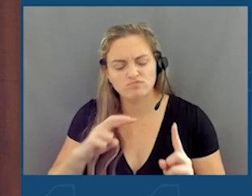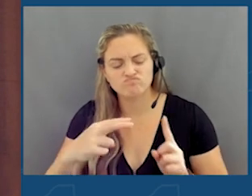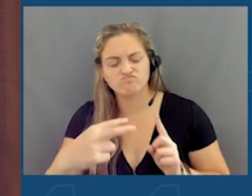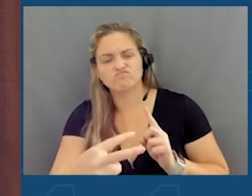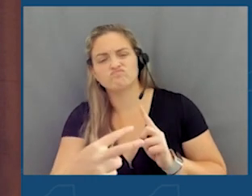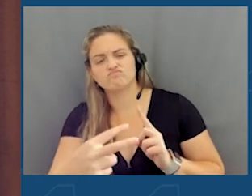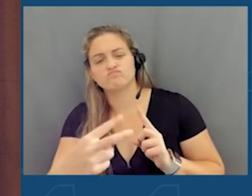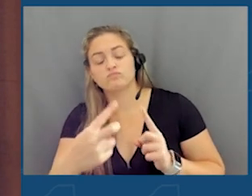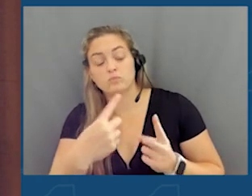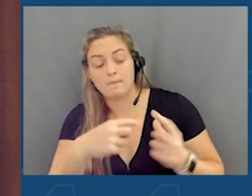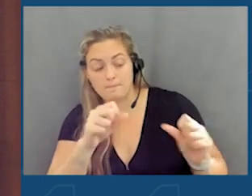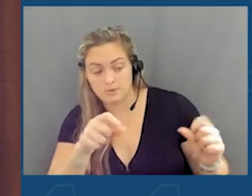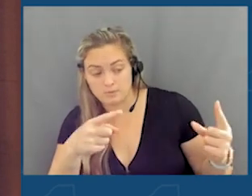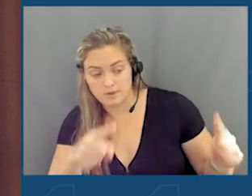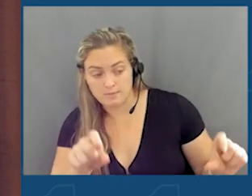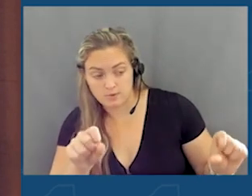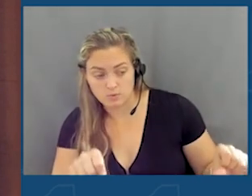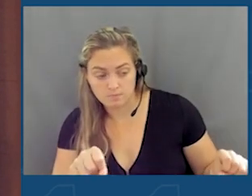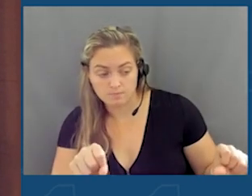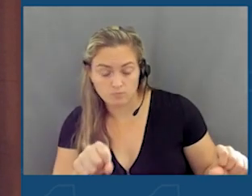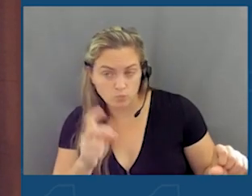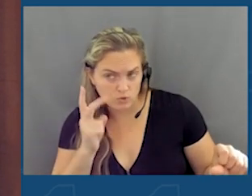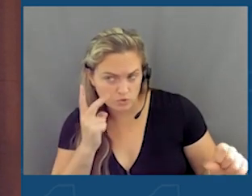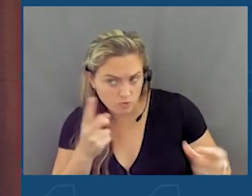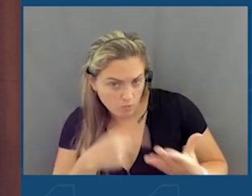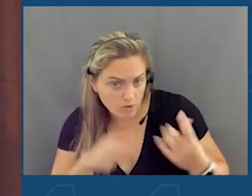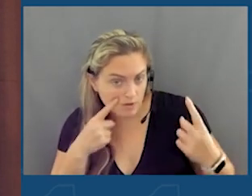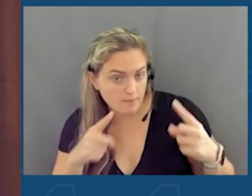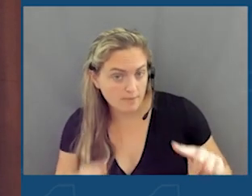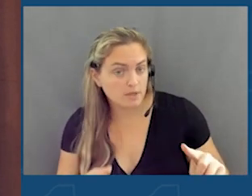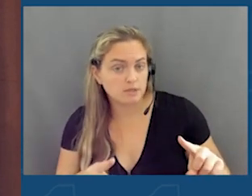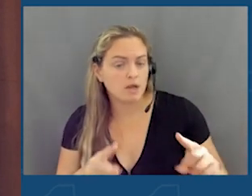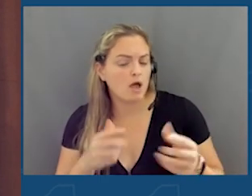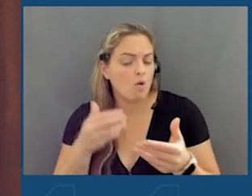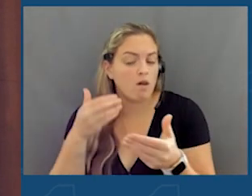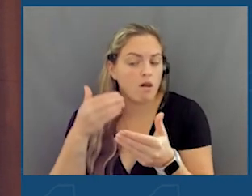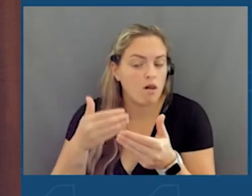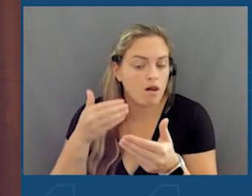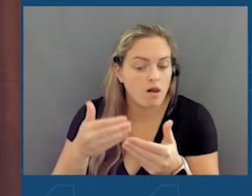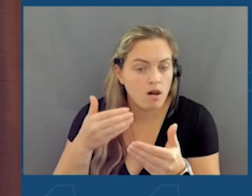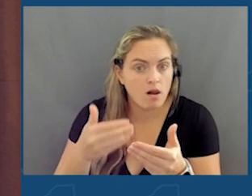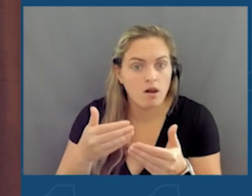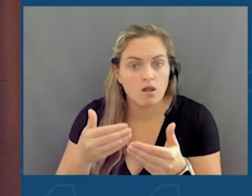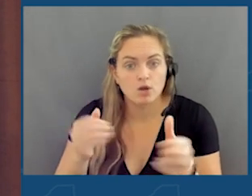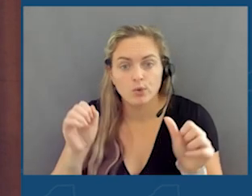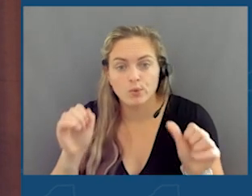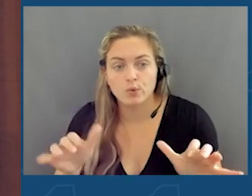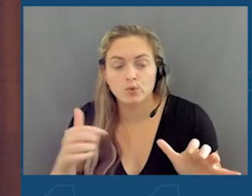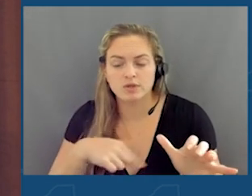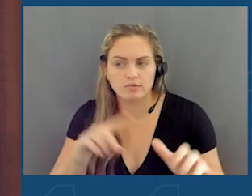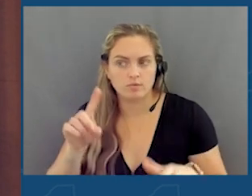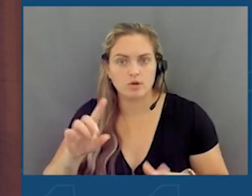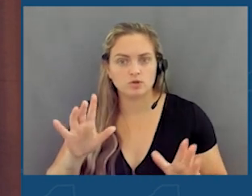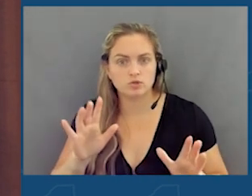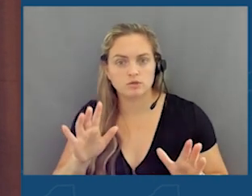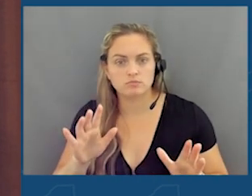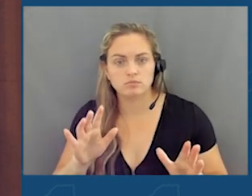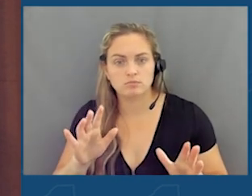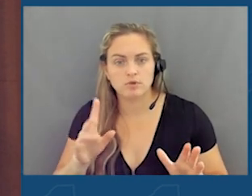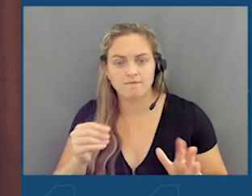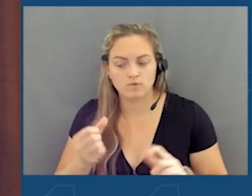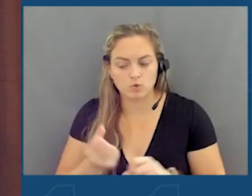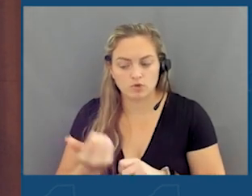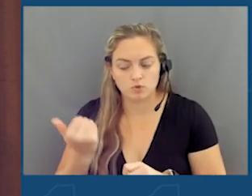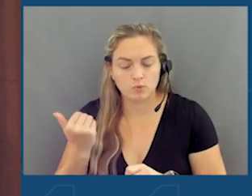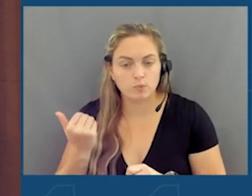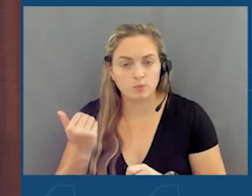can happen, because we witnessed in real time how close we were to losing our democracy just a few short years